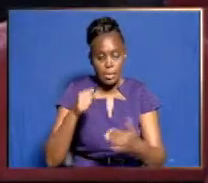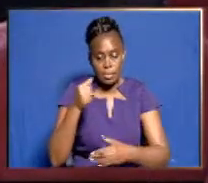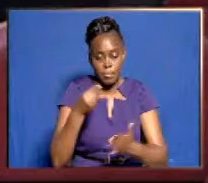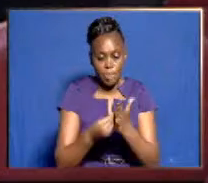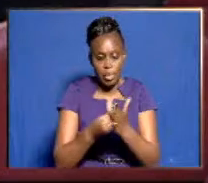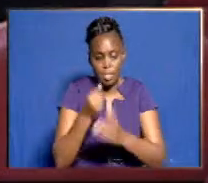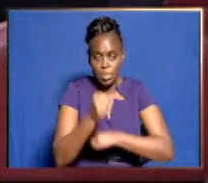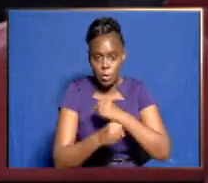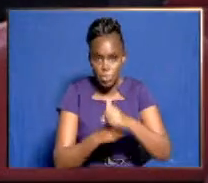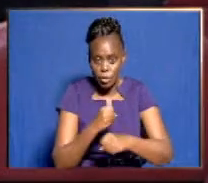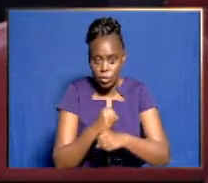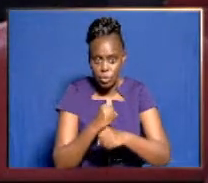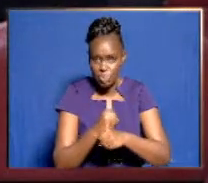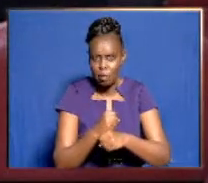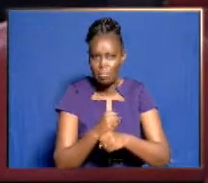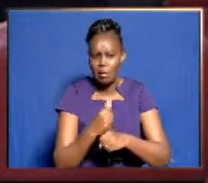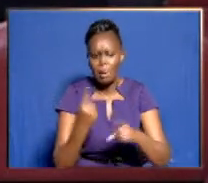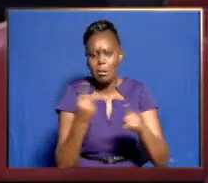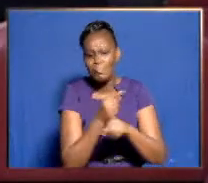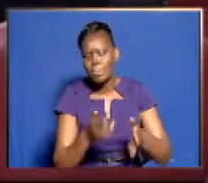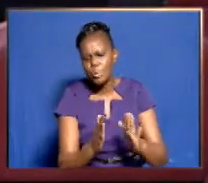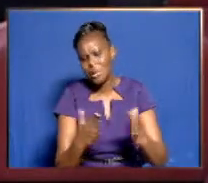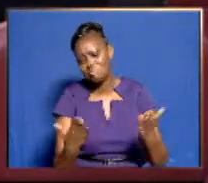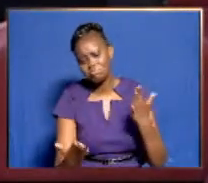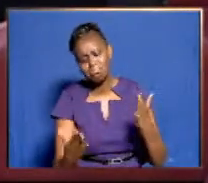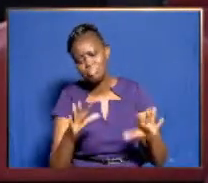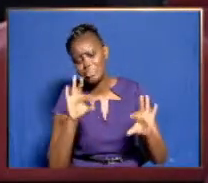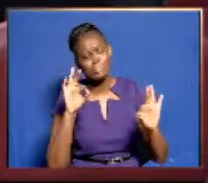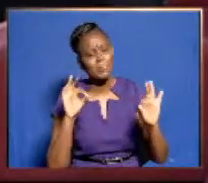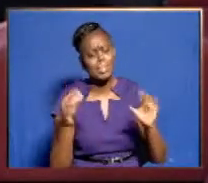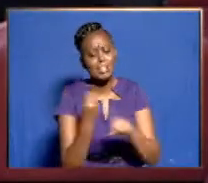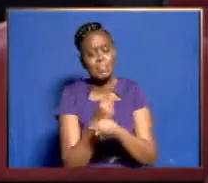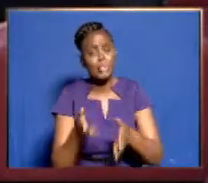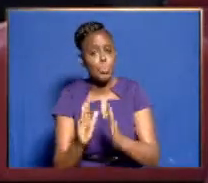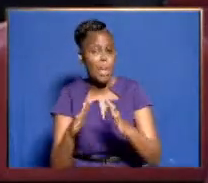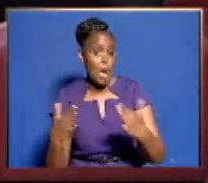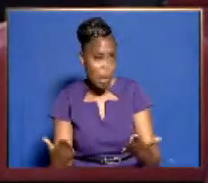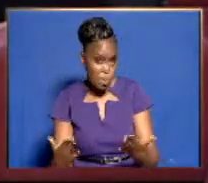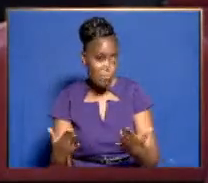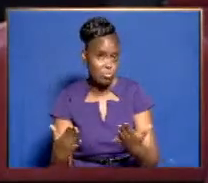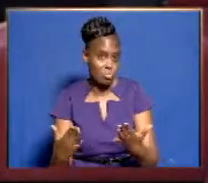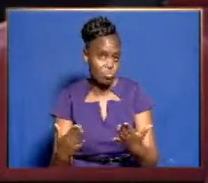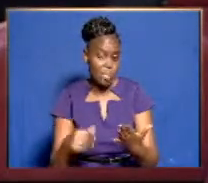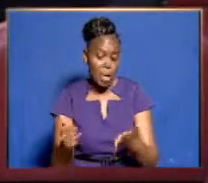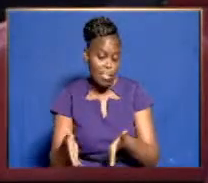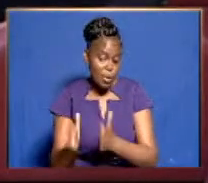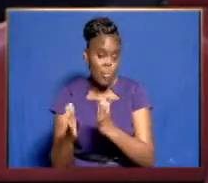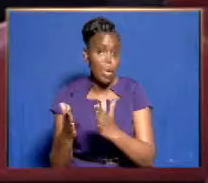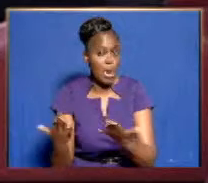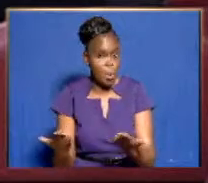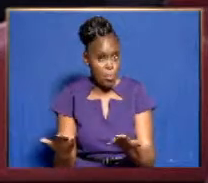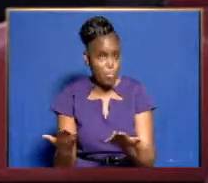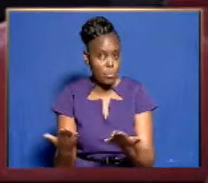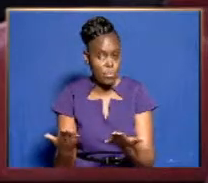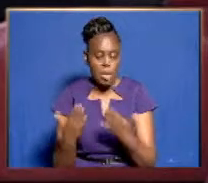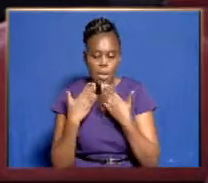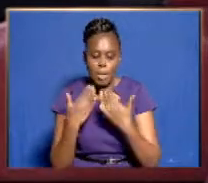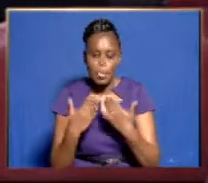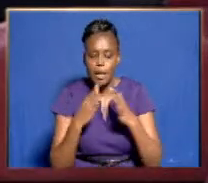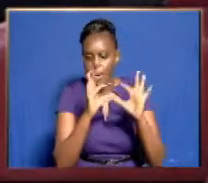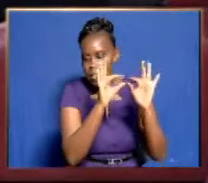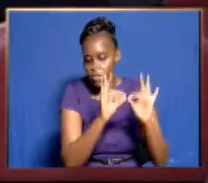Honorable Speaker, what alternatives do we have on the matter of debt? And we want to thank